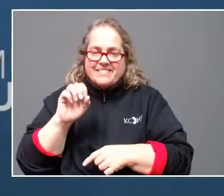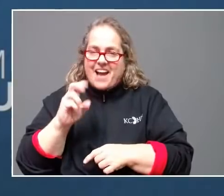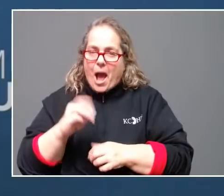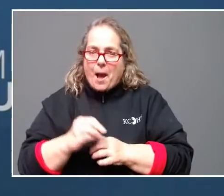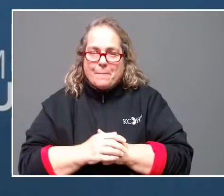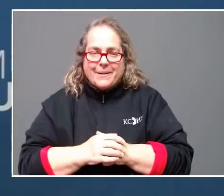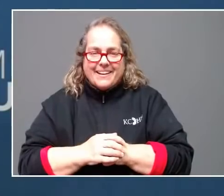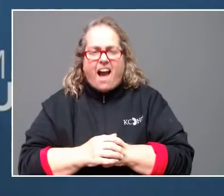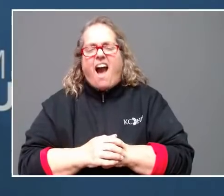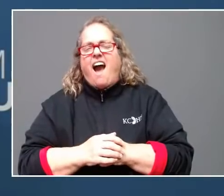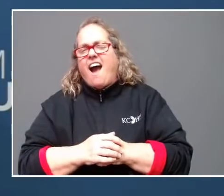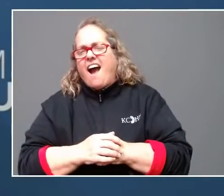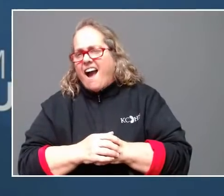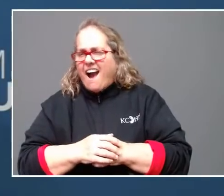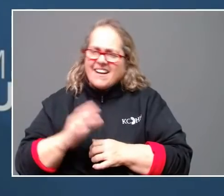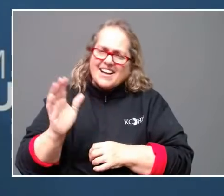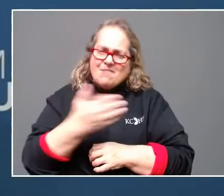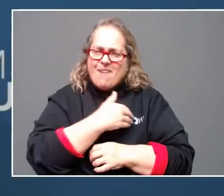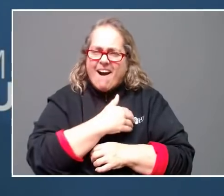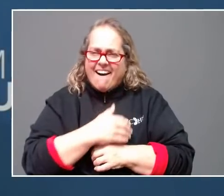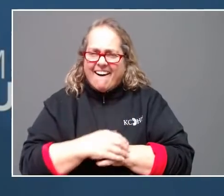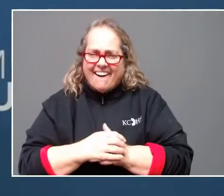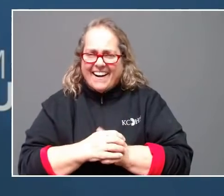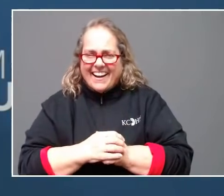come on, man.